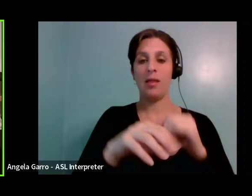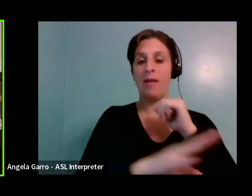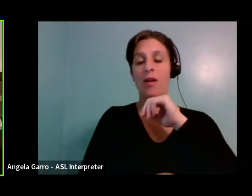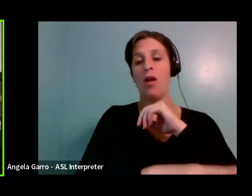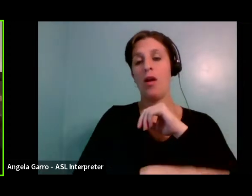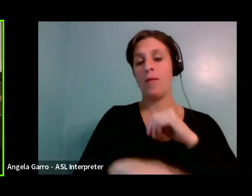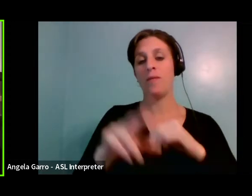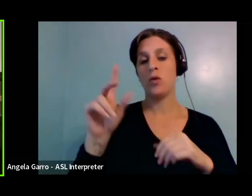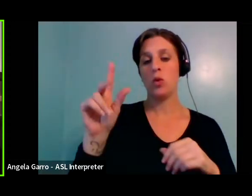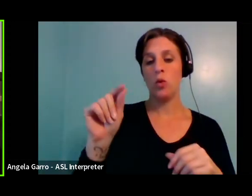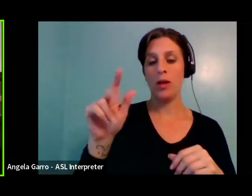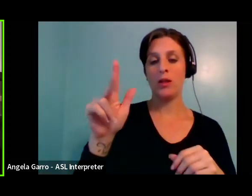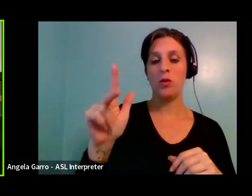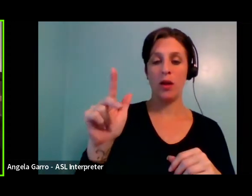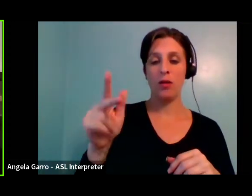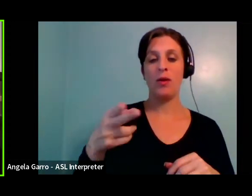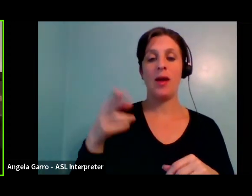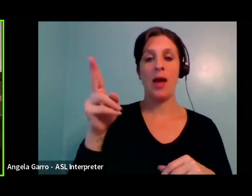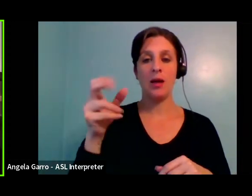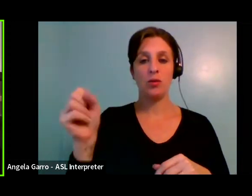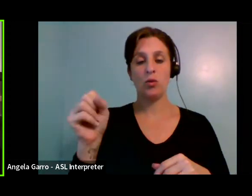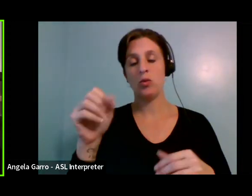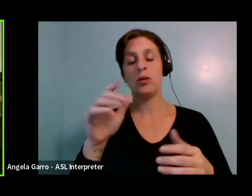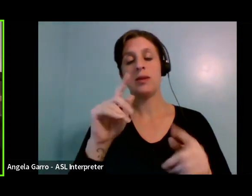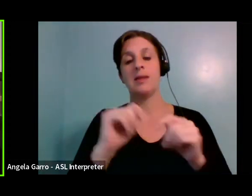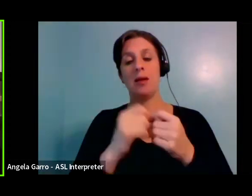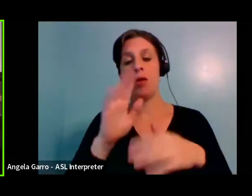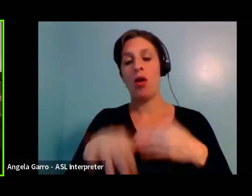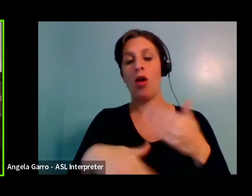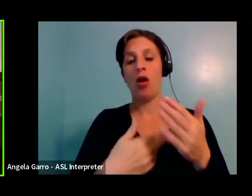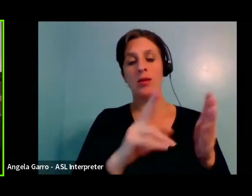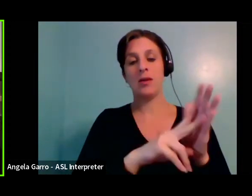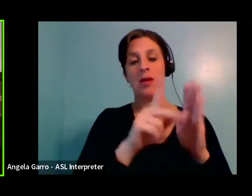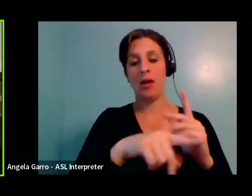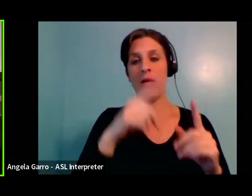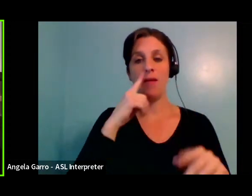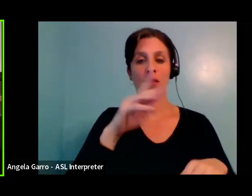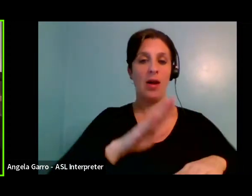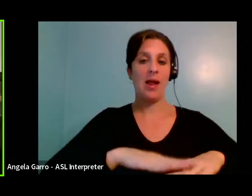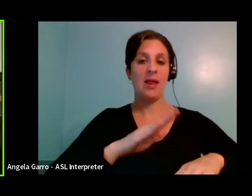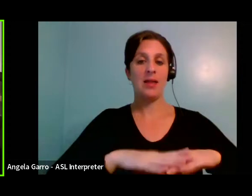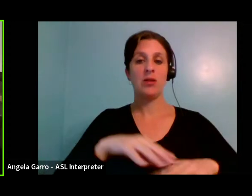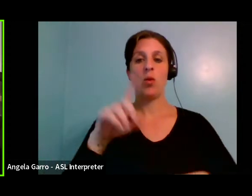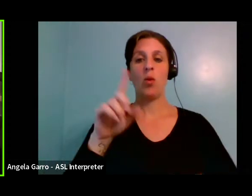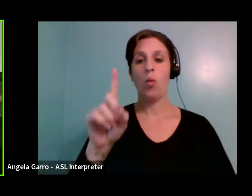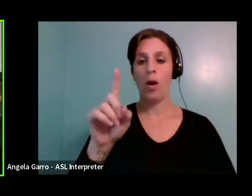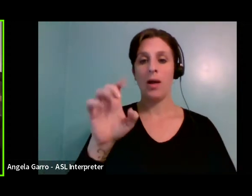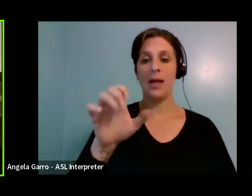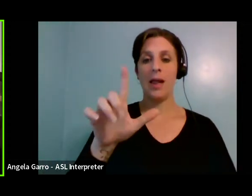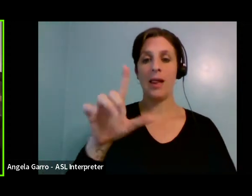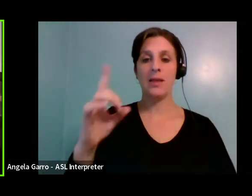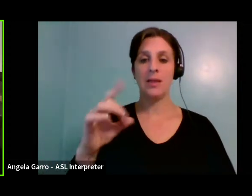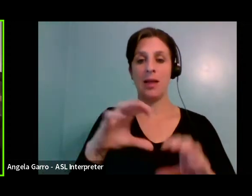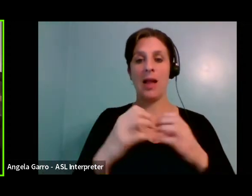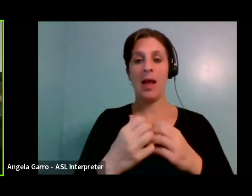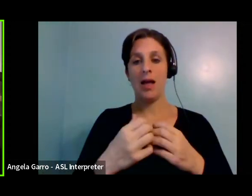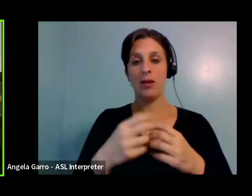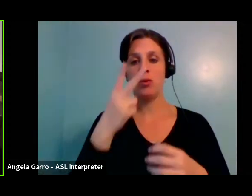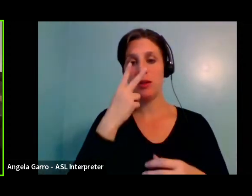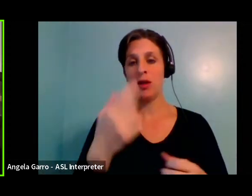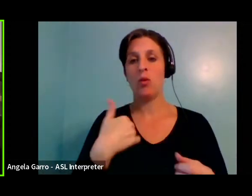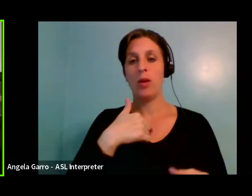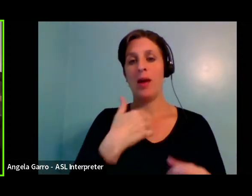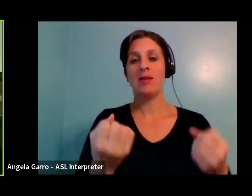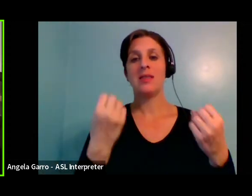2023 San Mateo High team. All are enrolled in at least one ELD class, and you can see that we have several of these